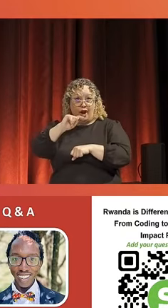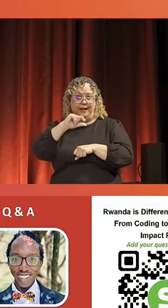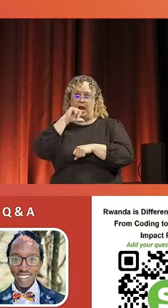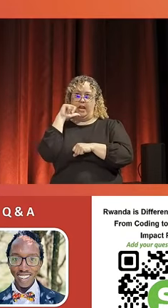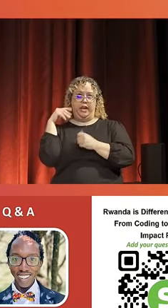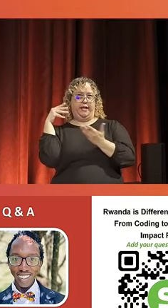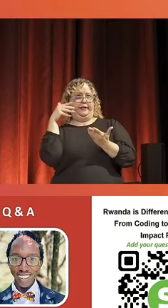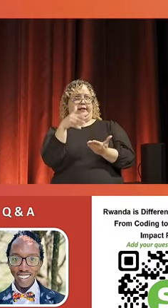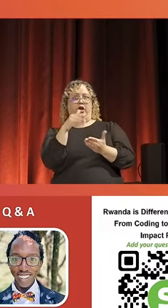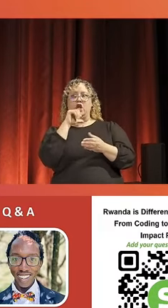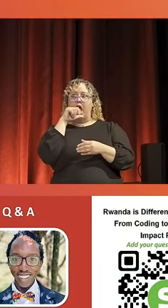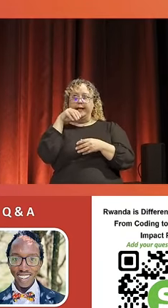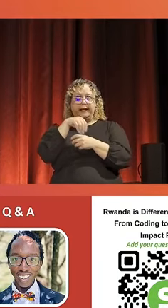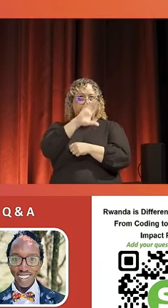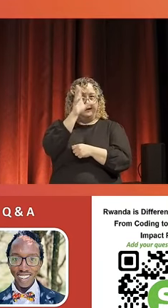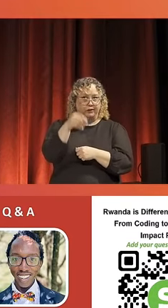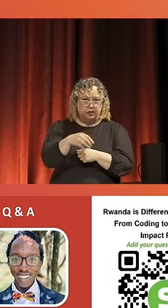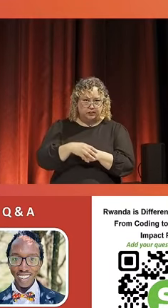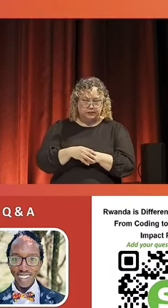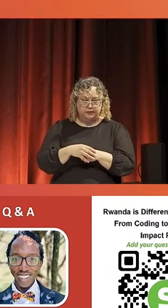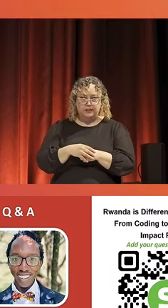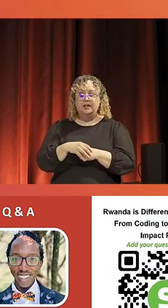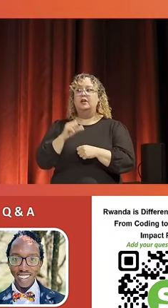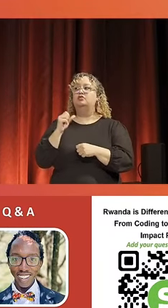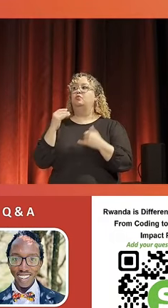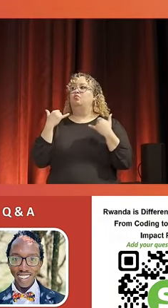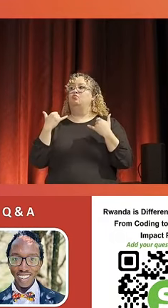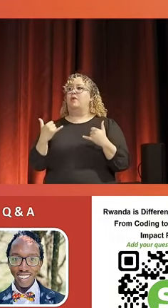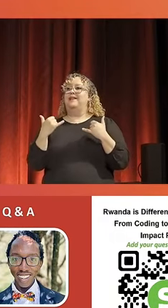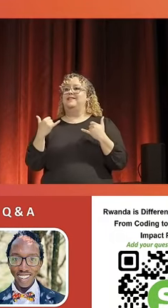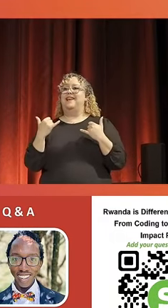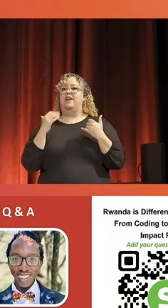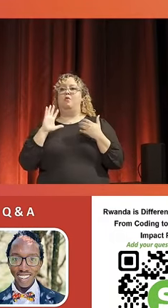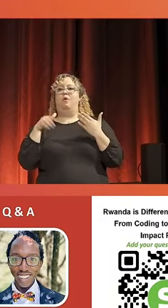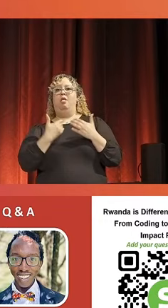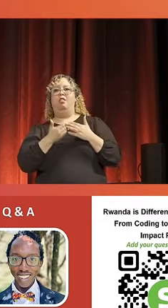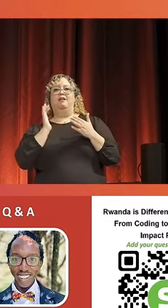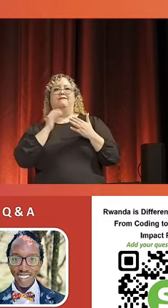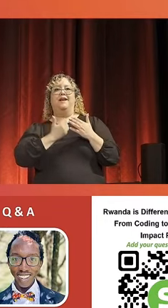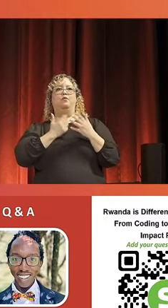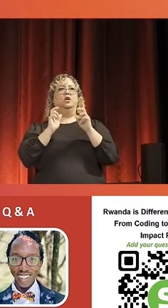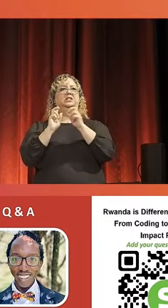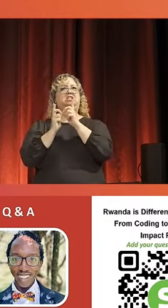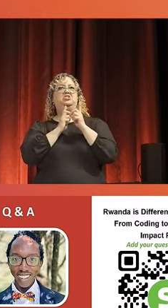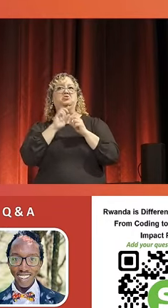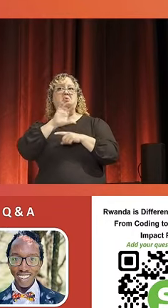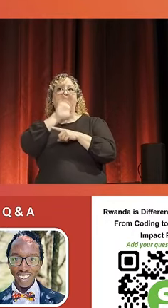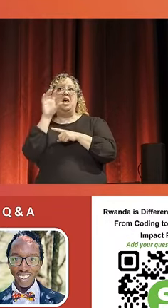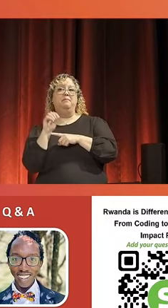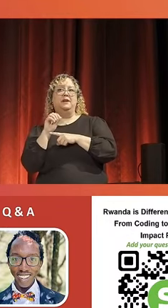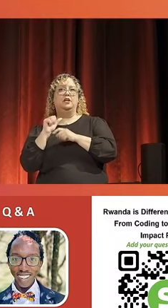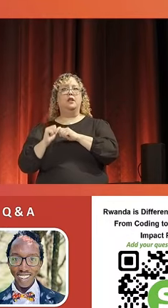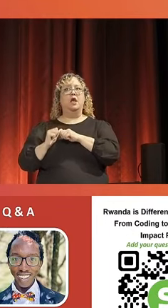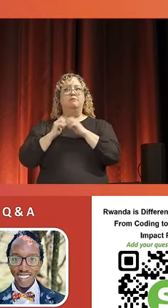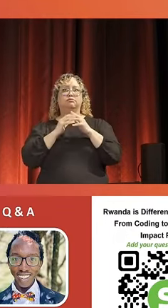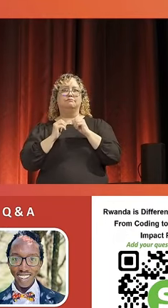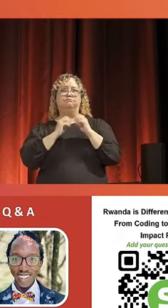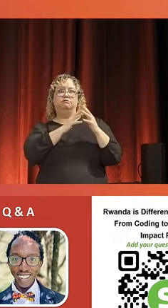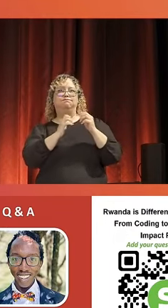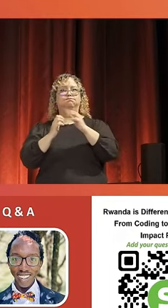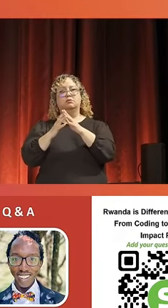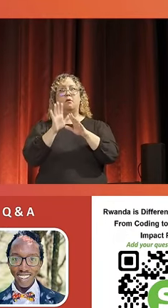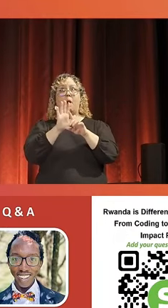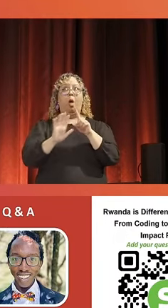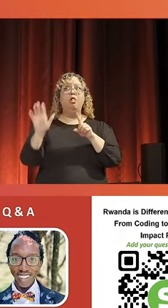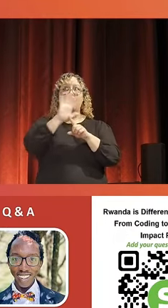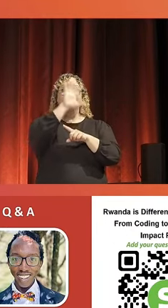think right now, all the digital companies that are arising on the continent are